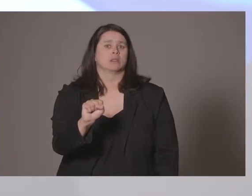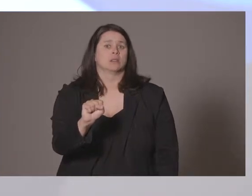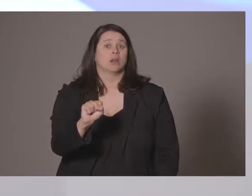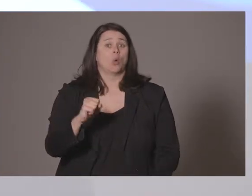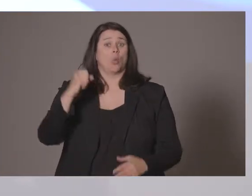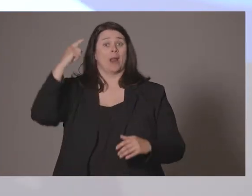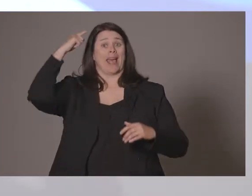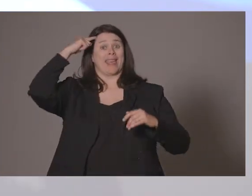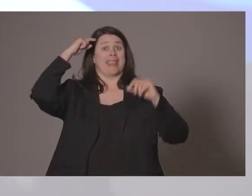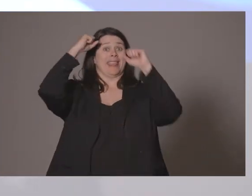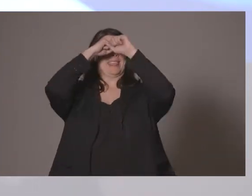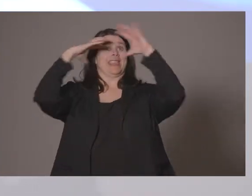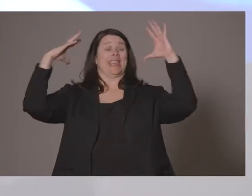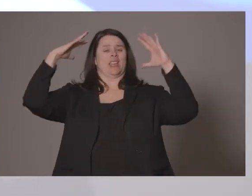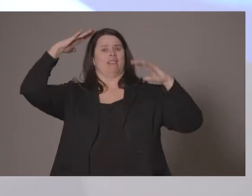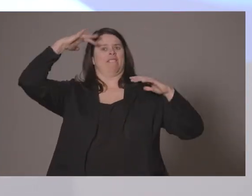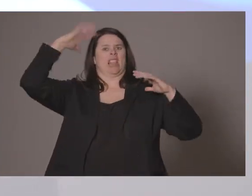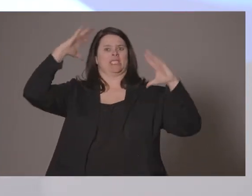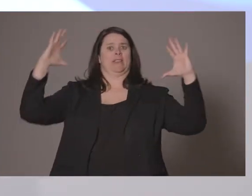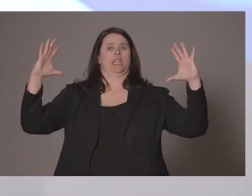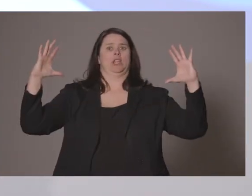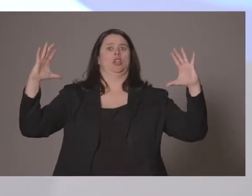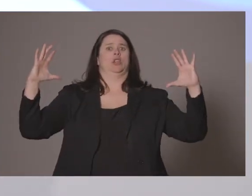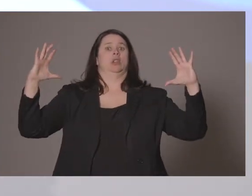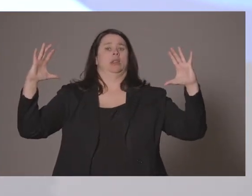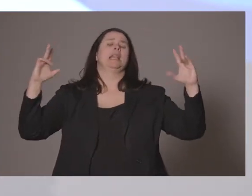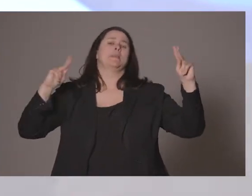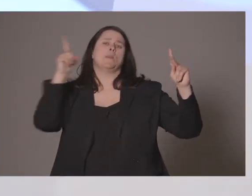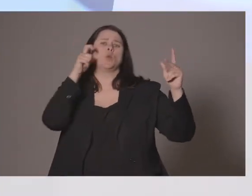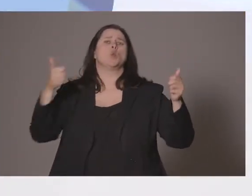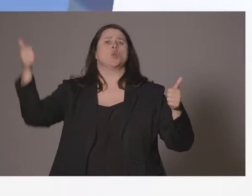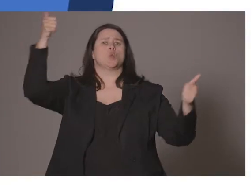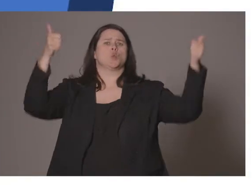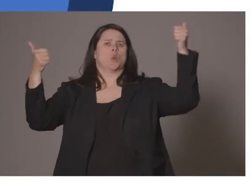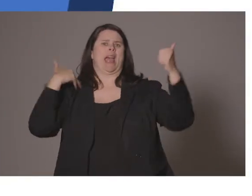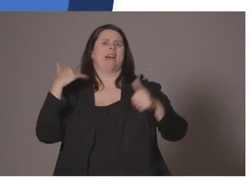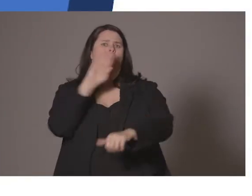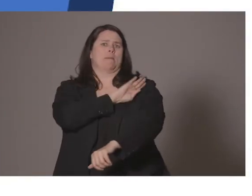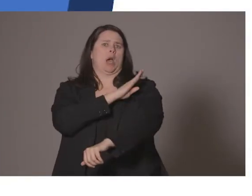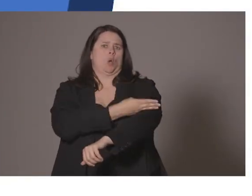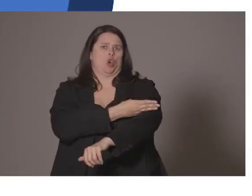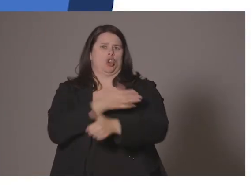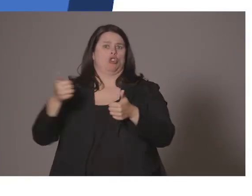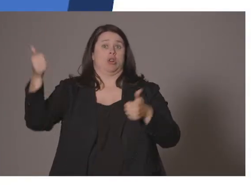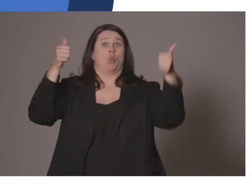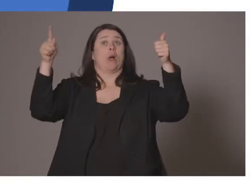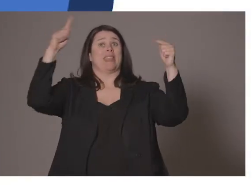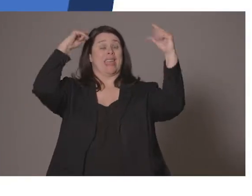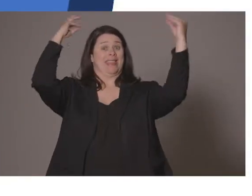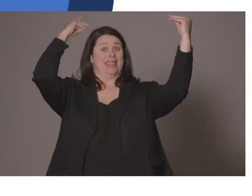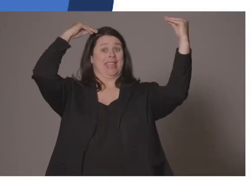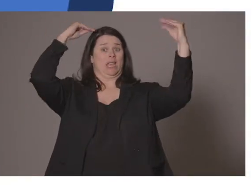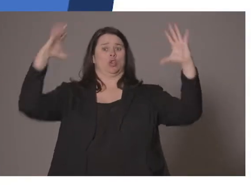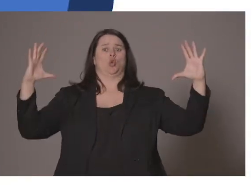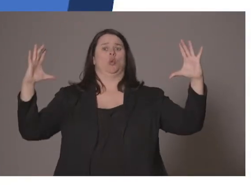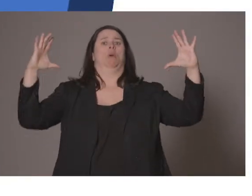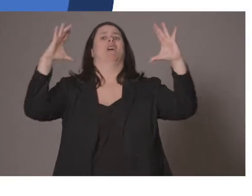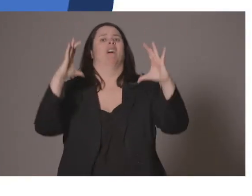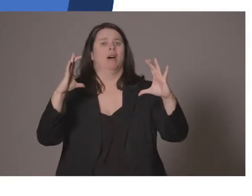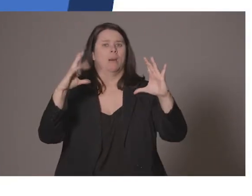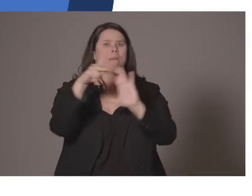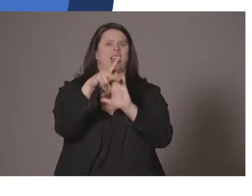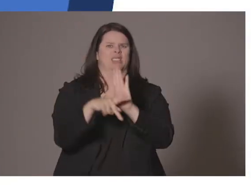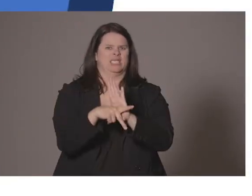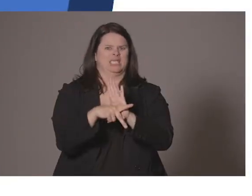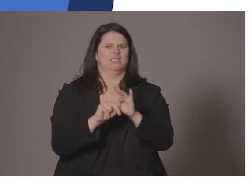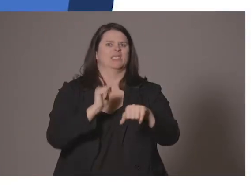think, but especially from the people who have power and what they think, to creating rules around it.